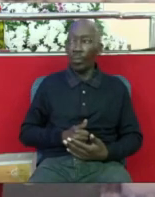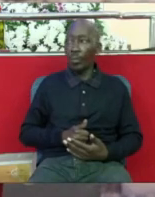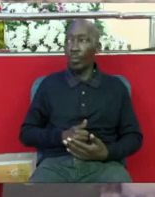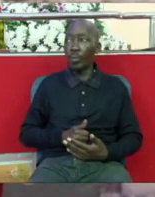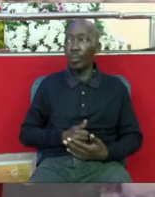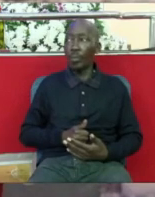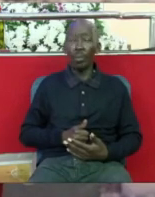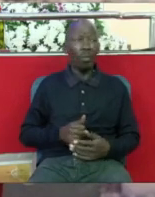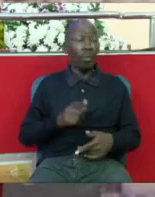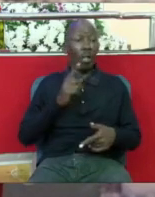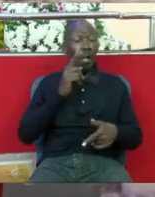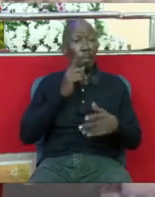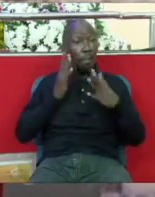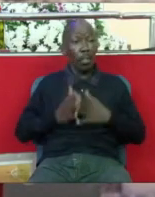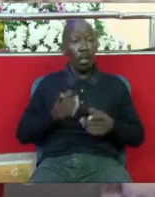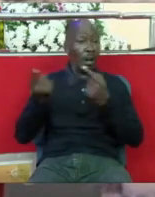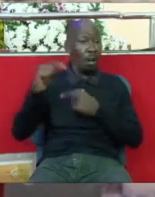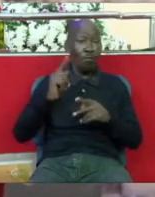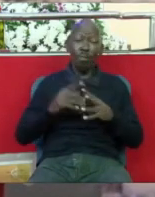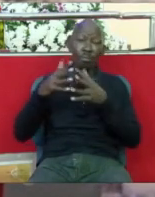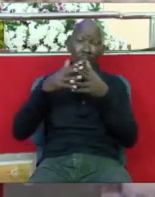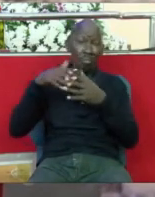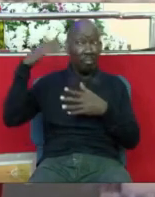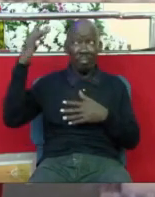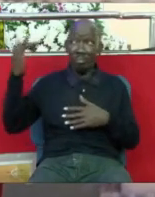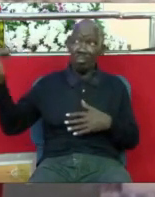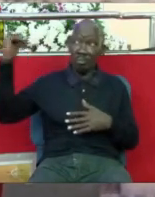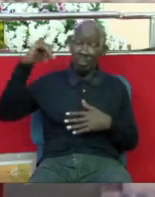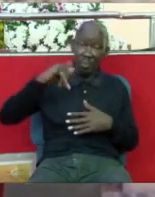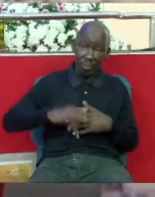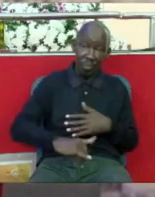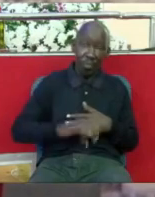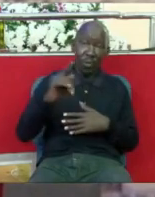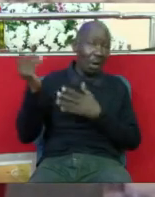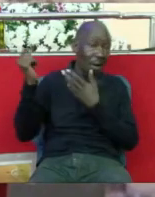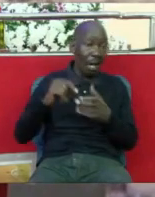Mtu akitoka majuu. When somebody comes from abroad. Unaanza na stories za majuu.